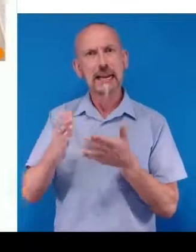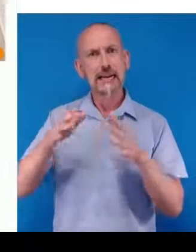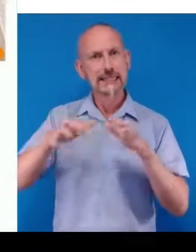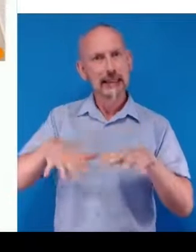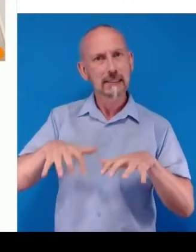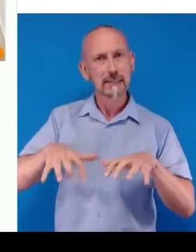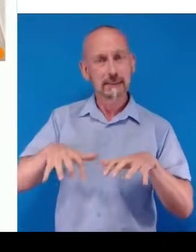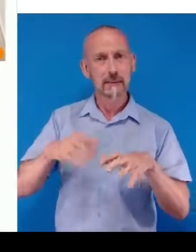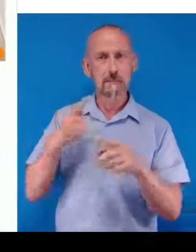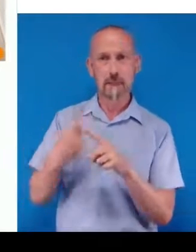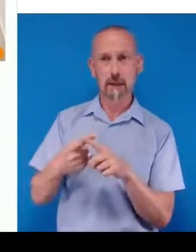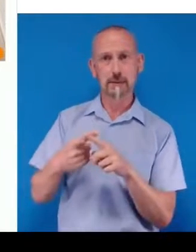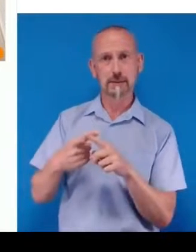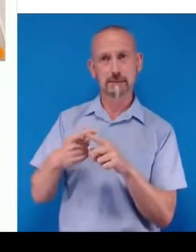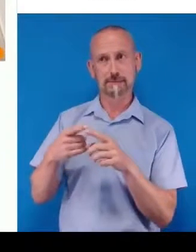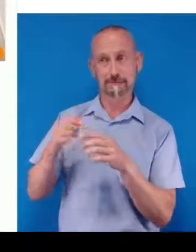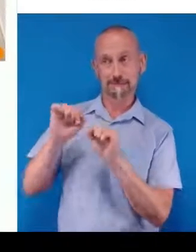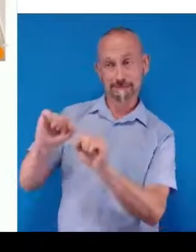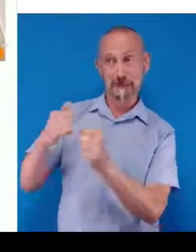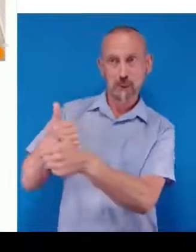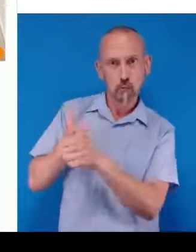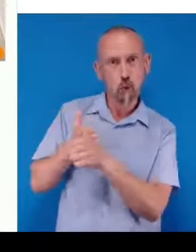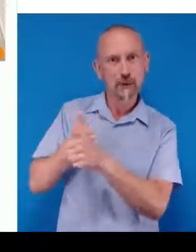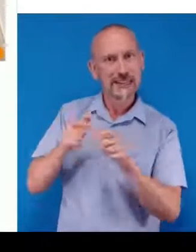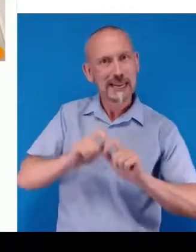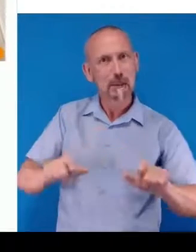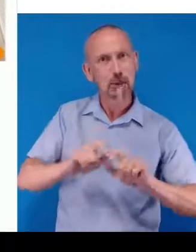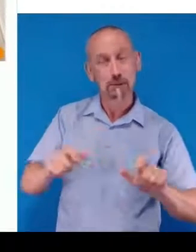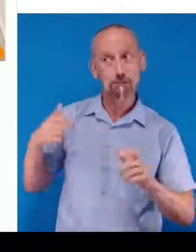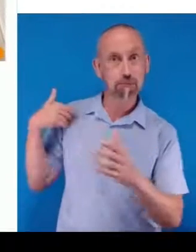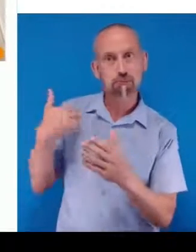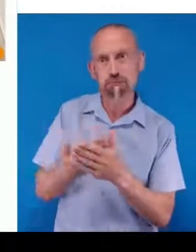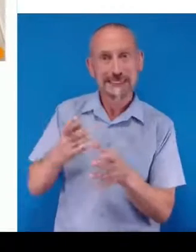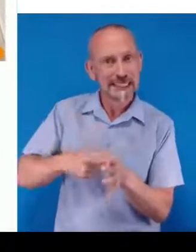years, and Dan Dexter from